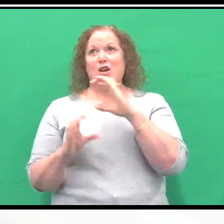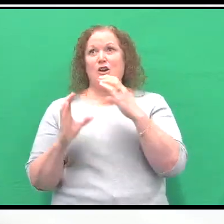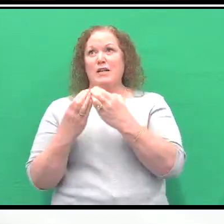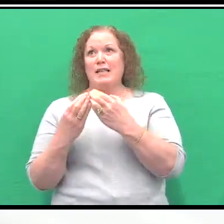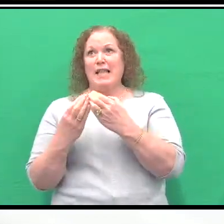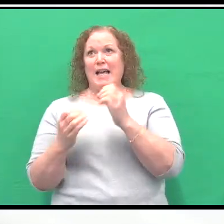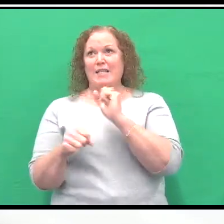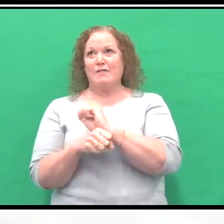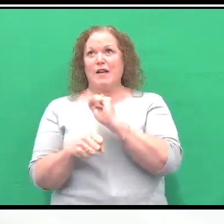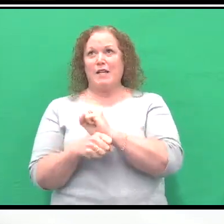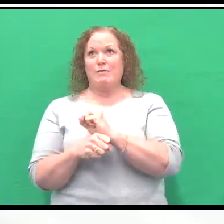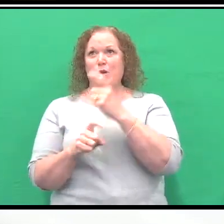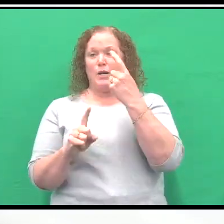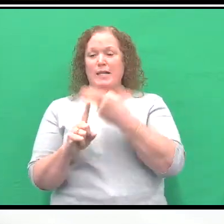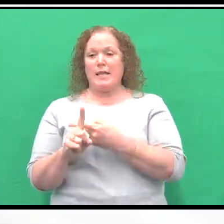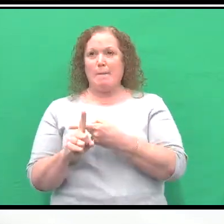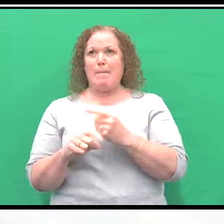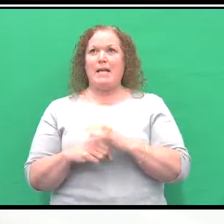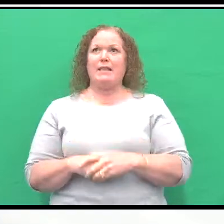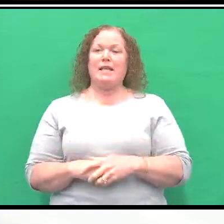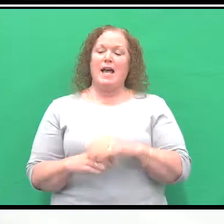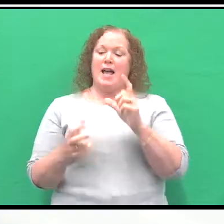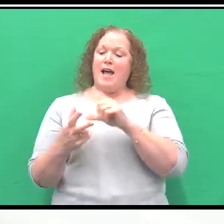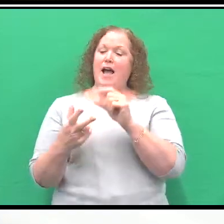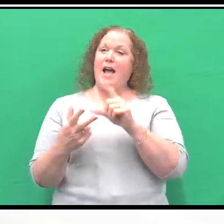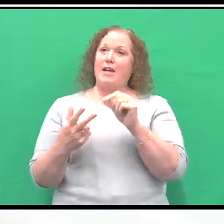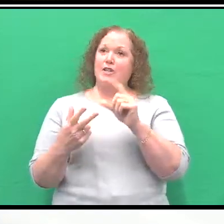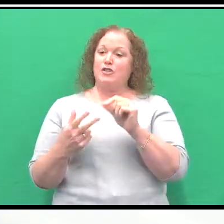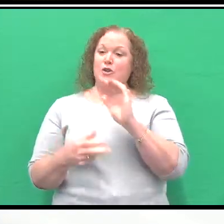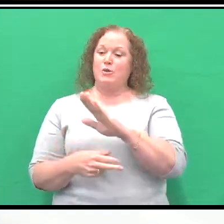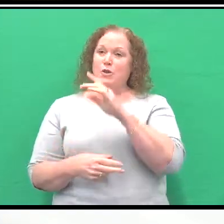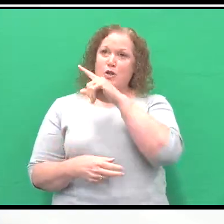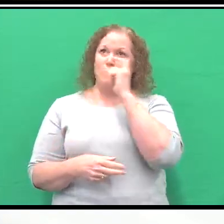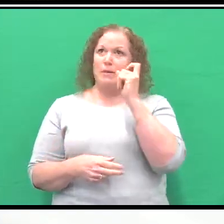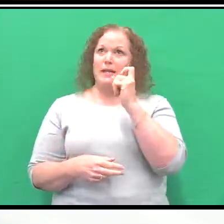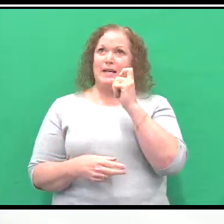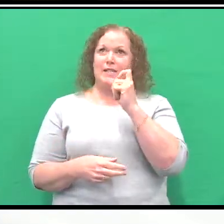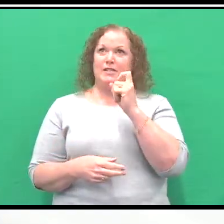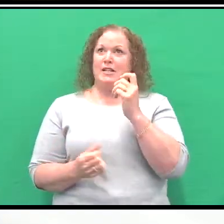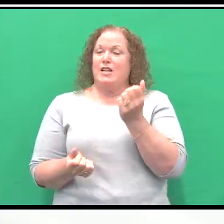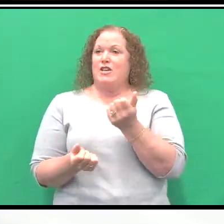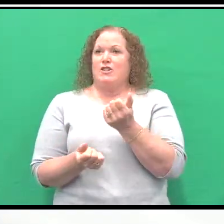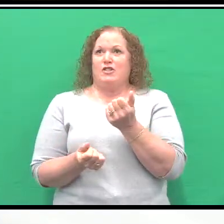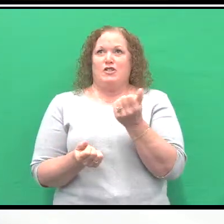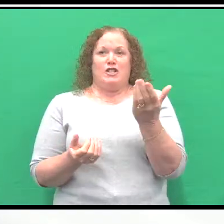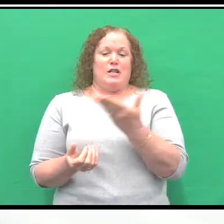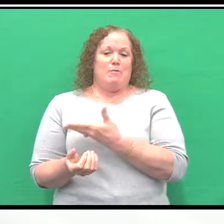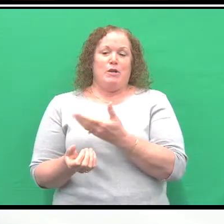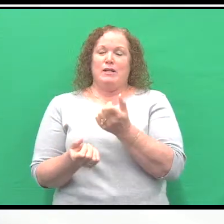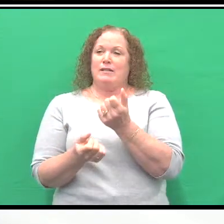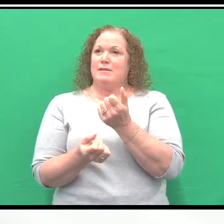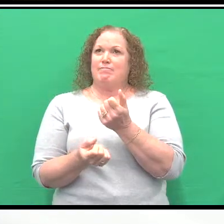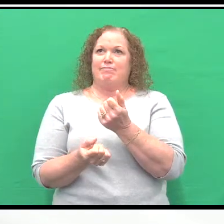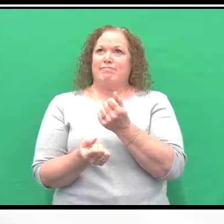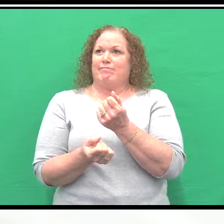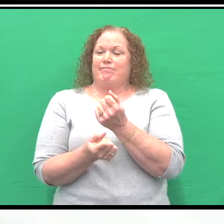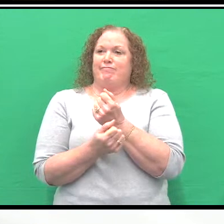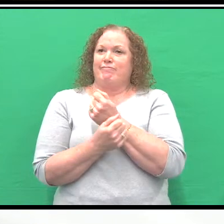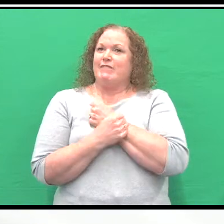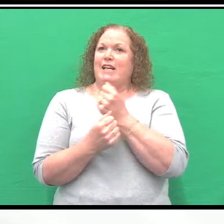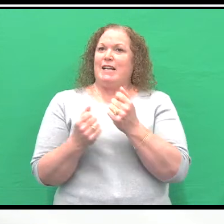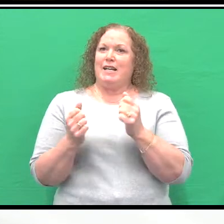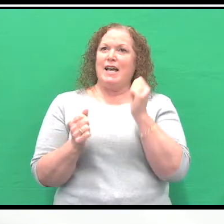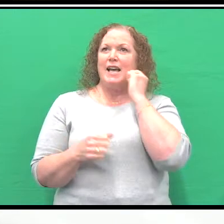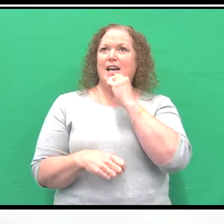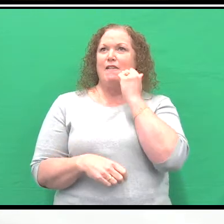Felicity with this honor. To begin, her passion that she brings every day to the schoolhouse is just admiring.